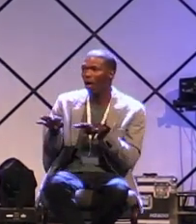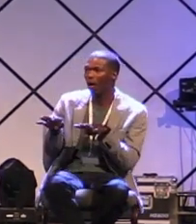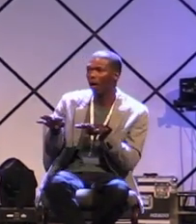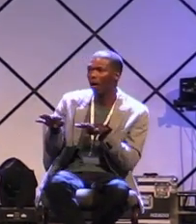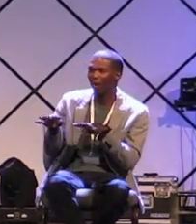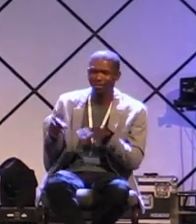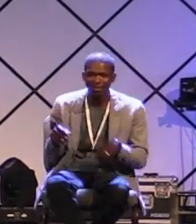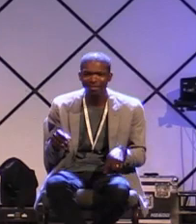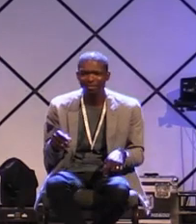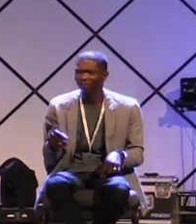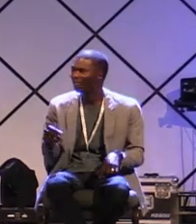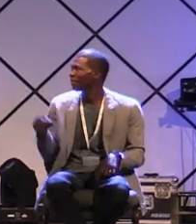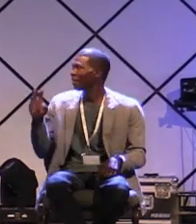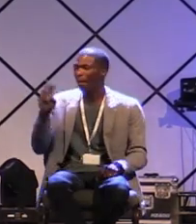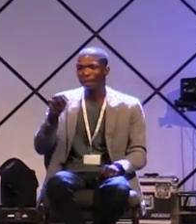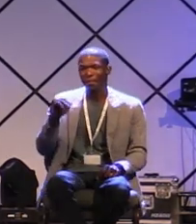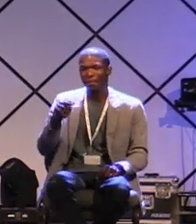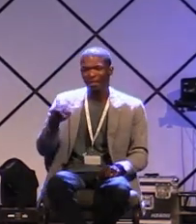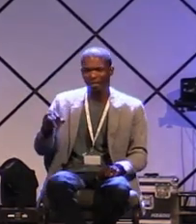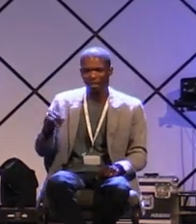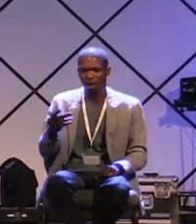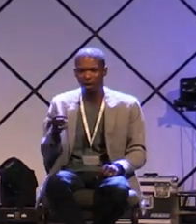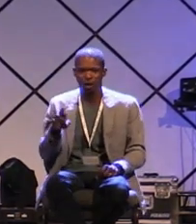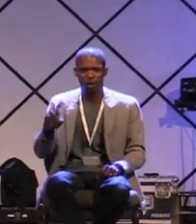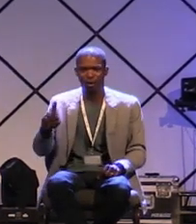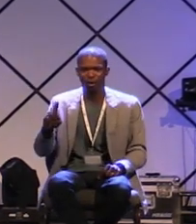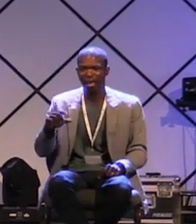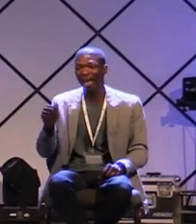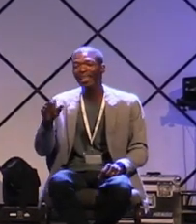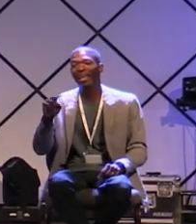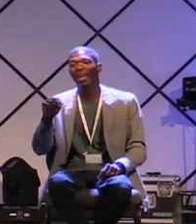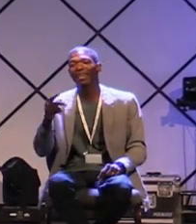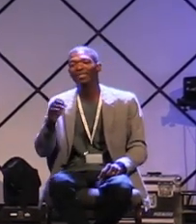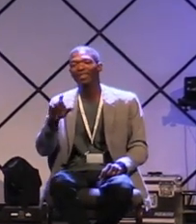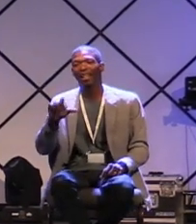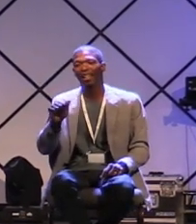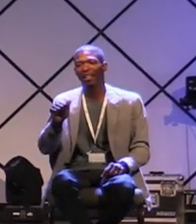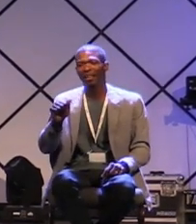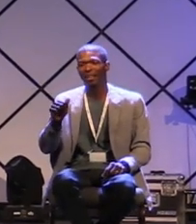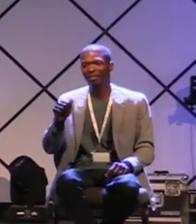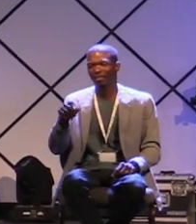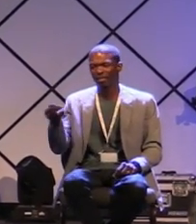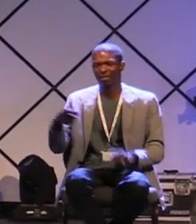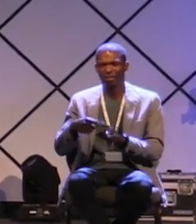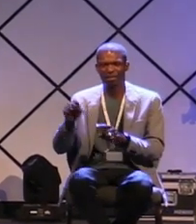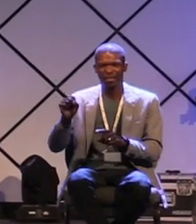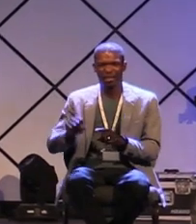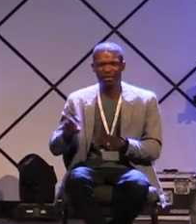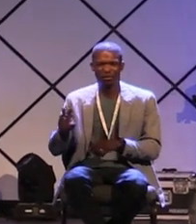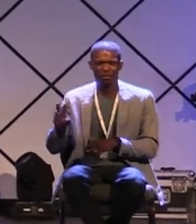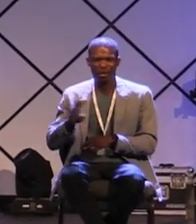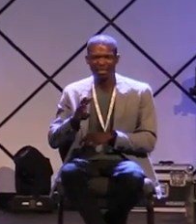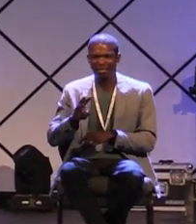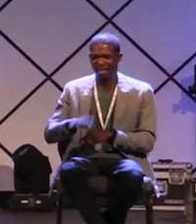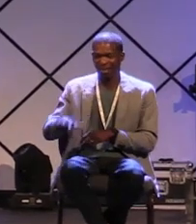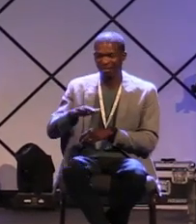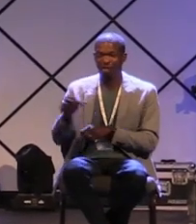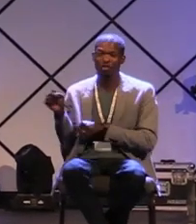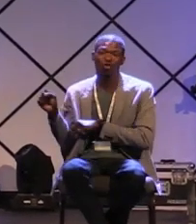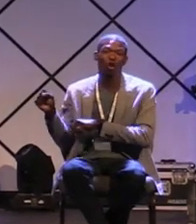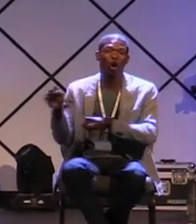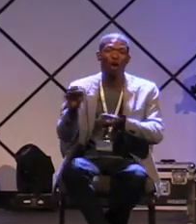Phoenix was raised by Mindy Hurd and Angela Jackson Brunning of the Southwest region. They drove here today just to do